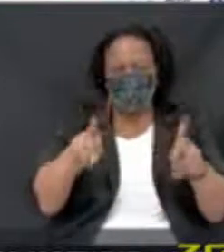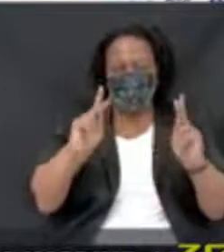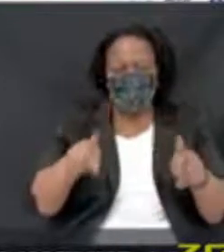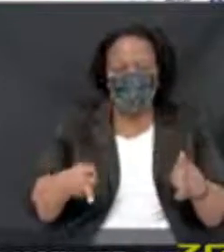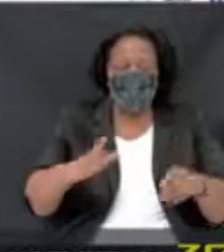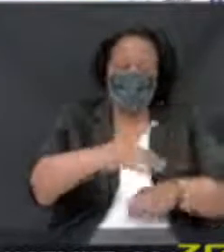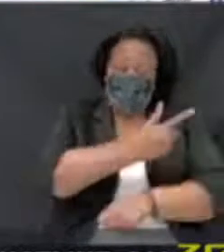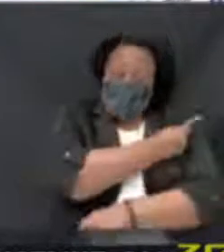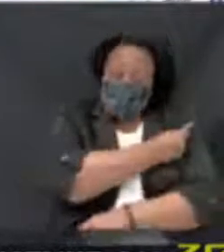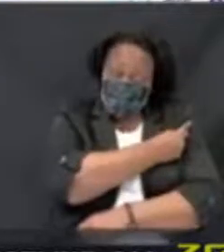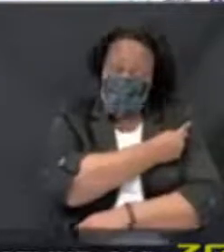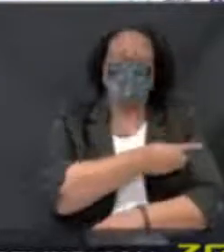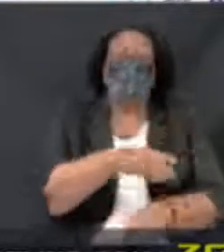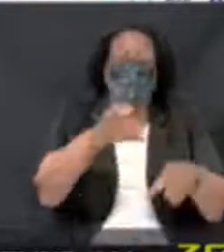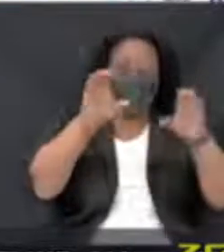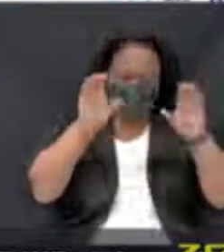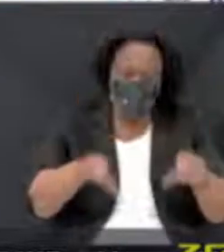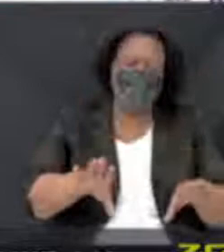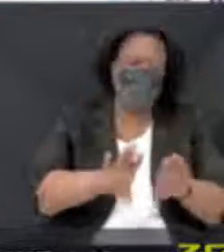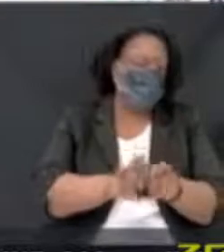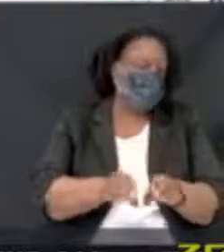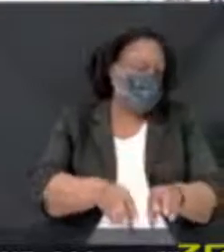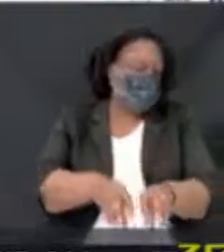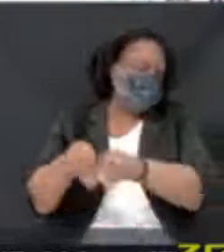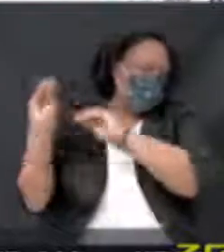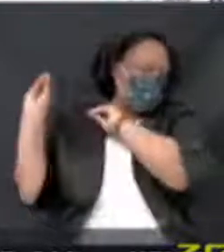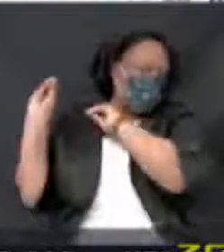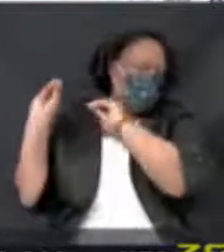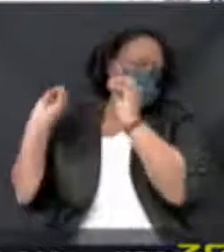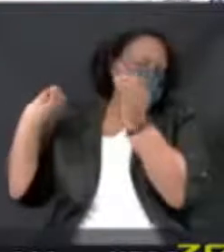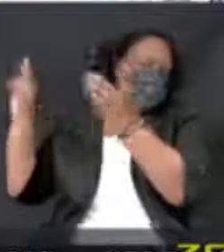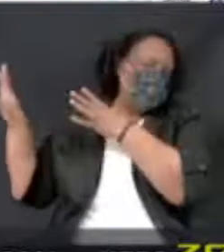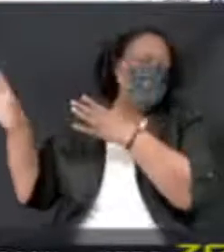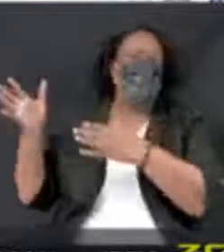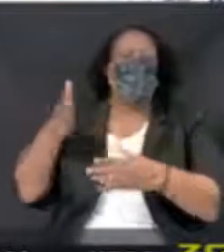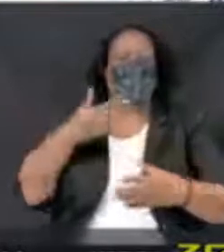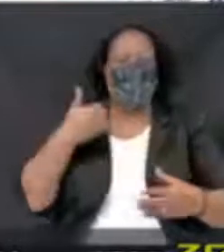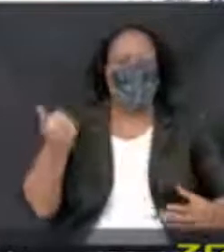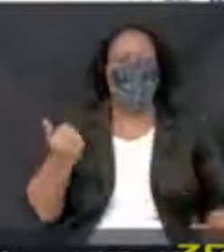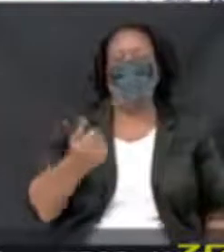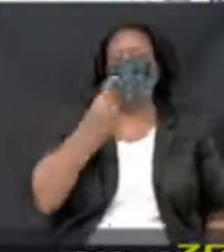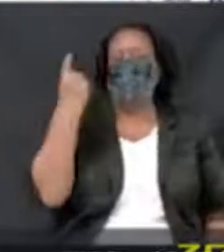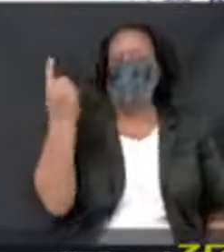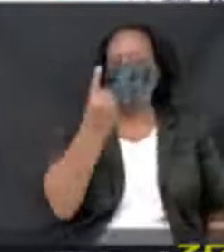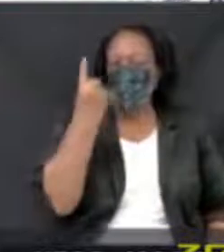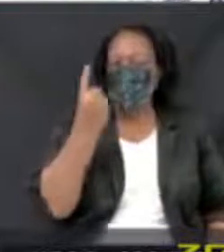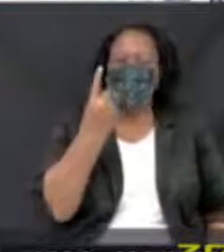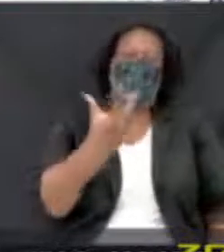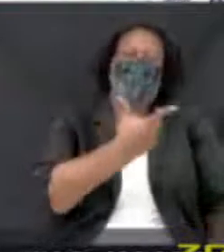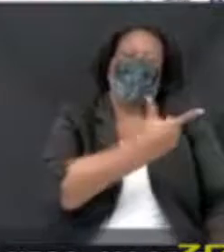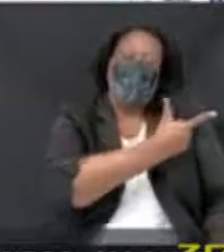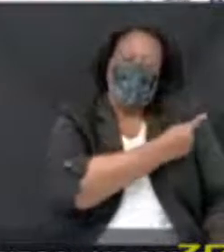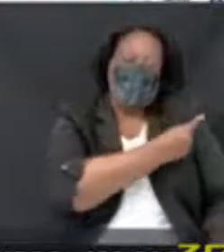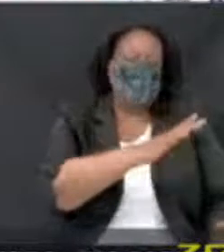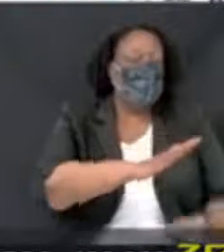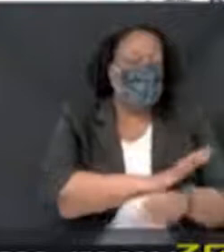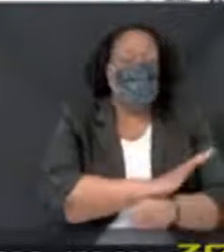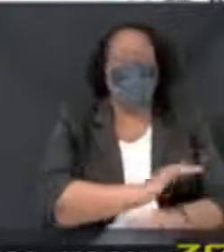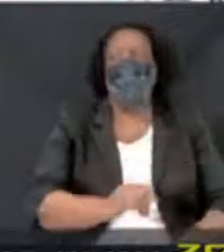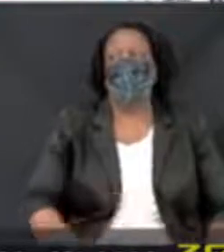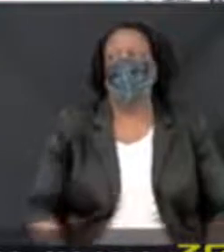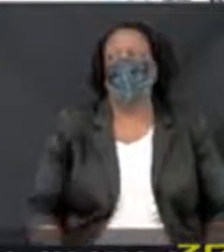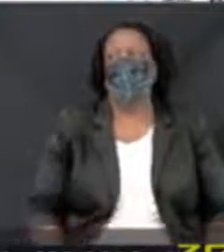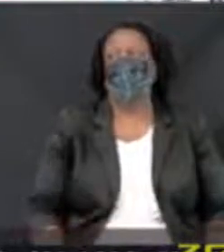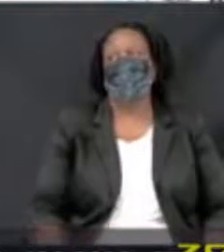barriers and then being dependent upon the vaccination barrier. What does that mean? There's an